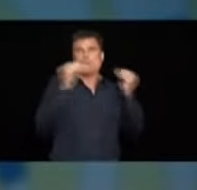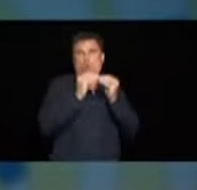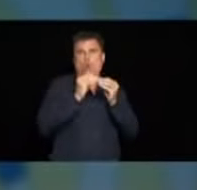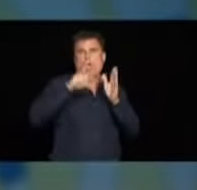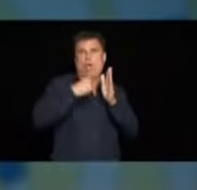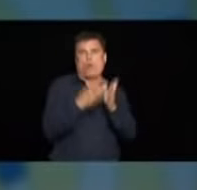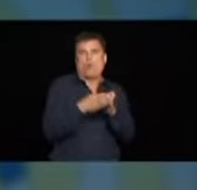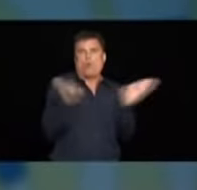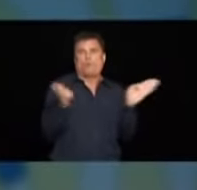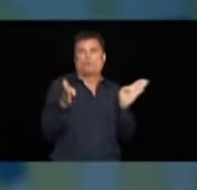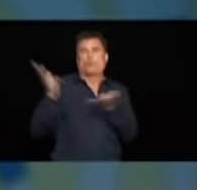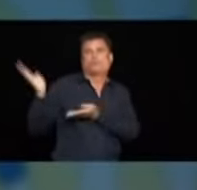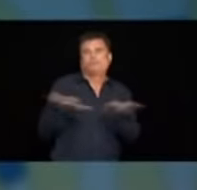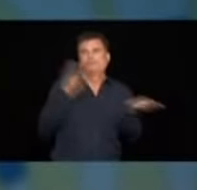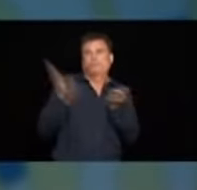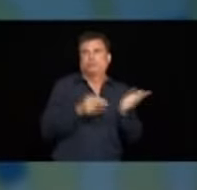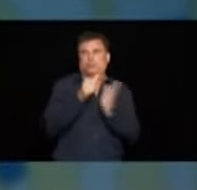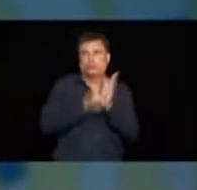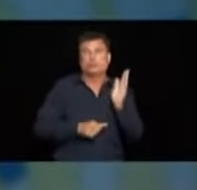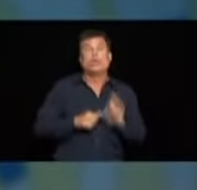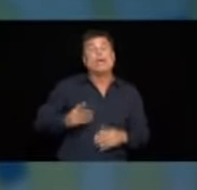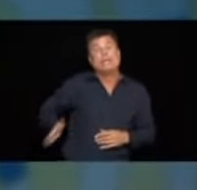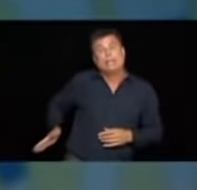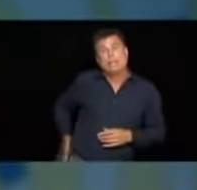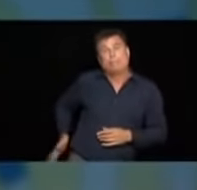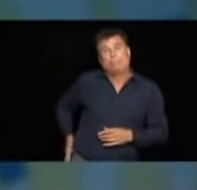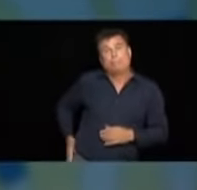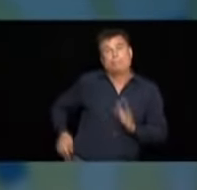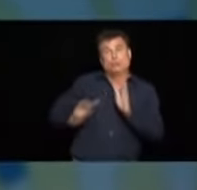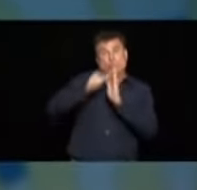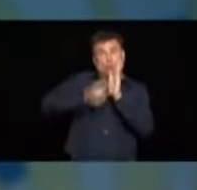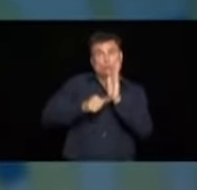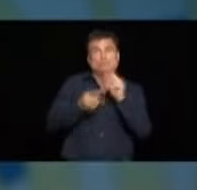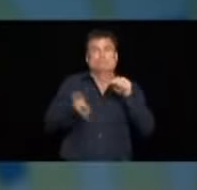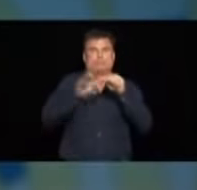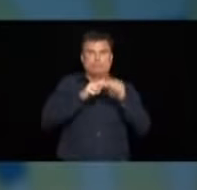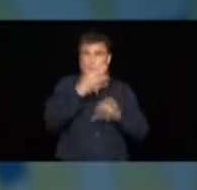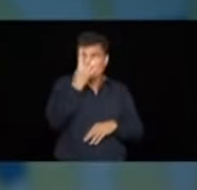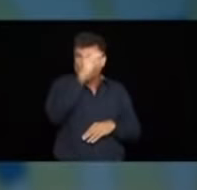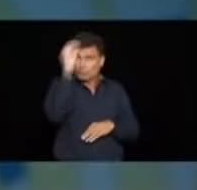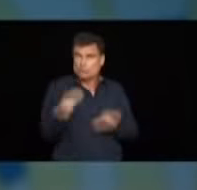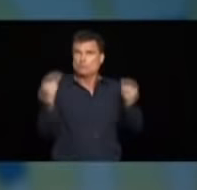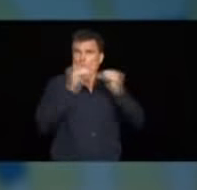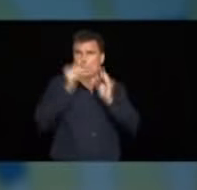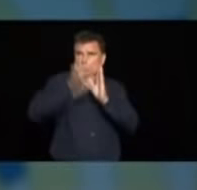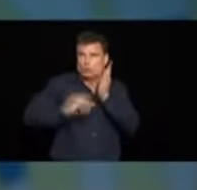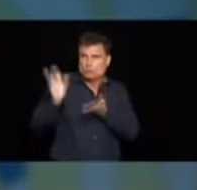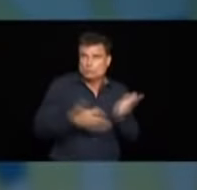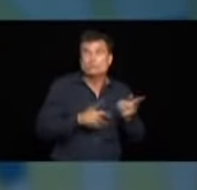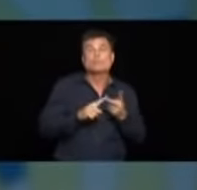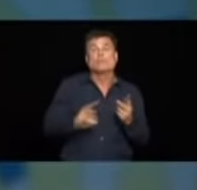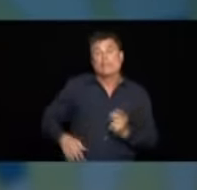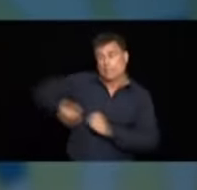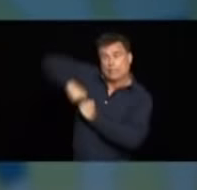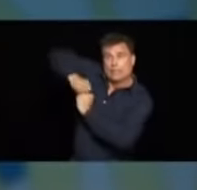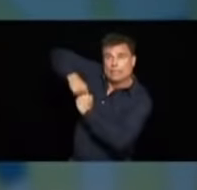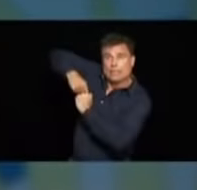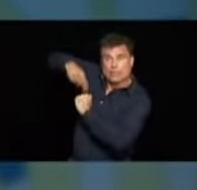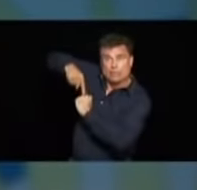by 4%, and dental surgeries by 2% over the same period last year in our priority areas. We